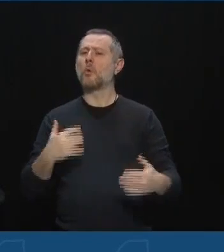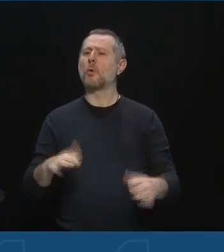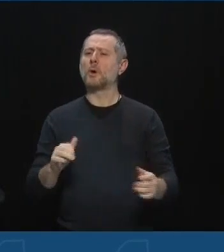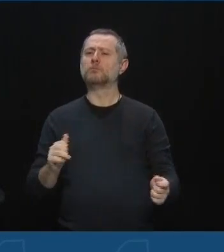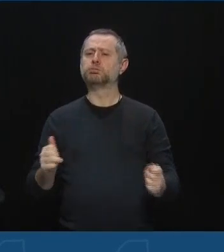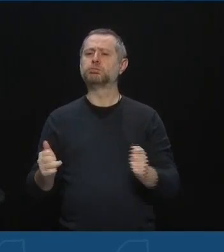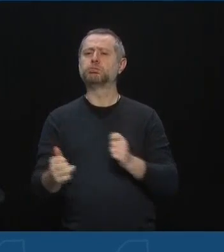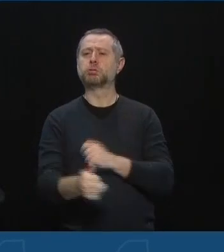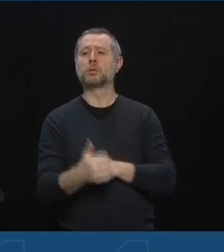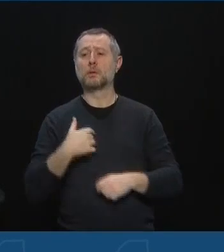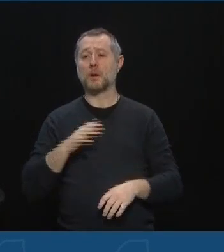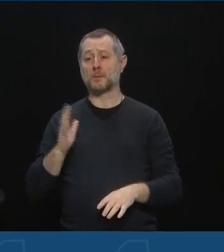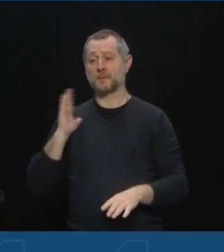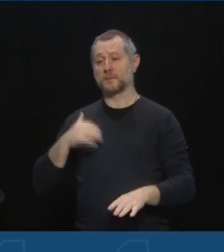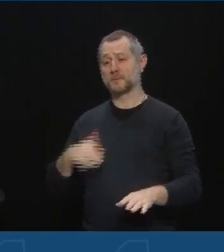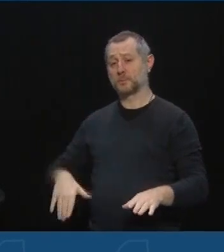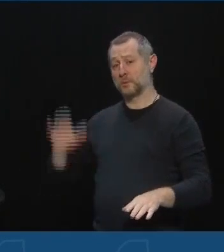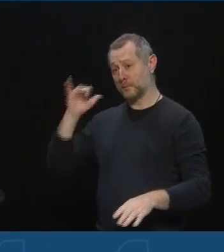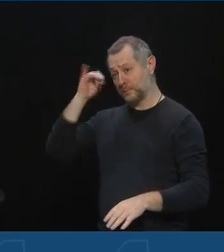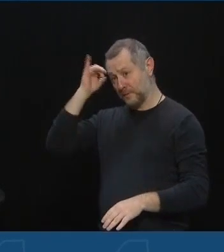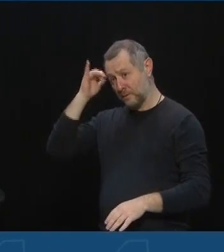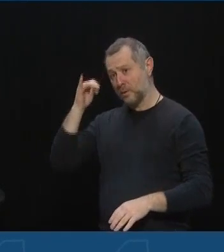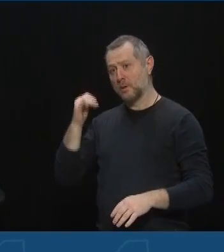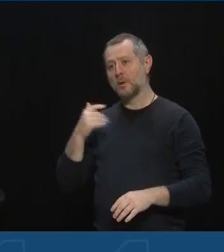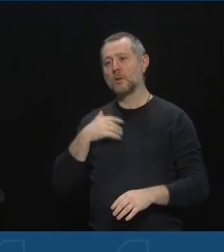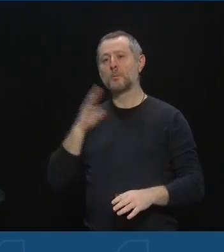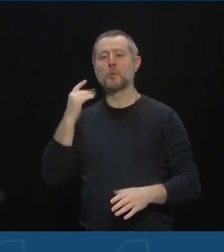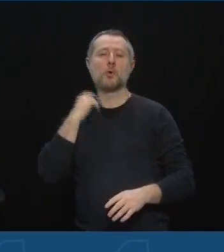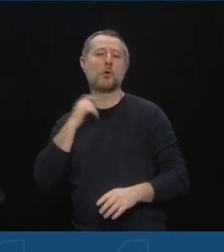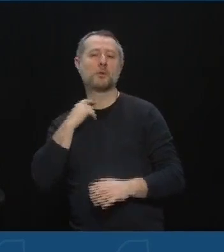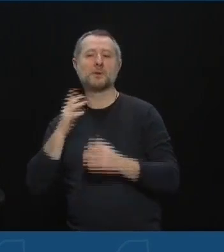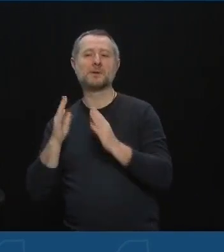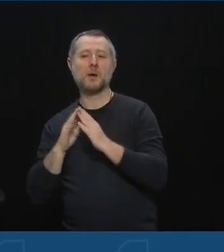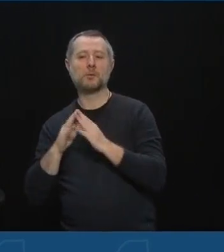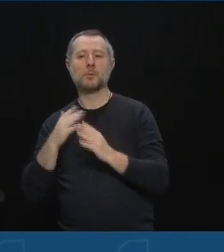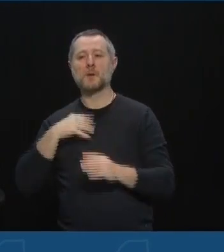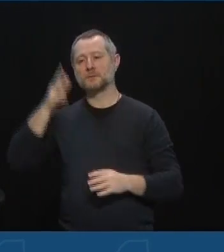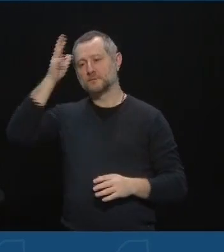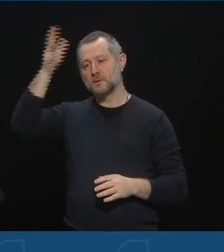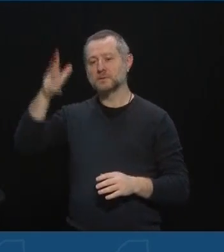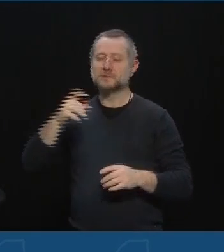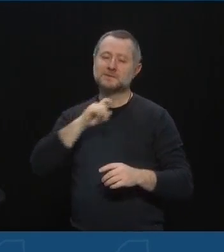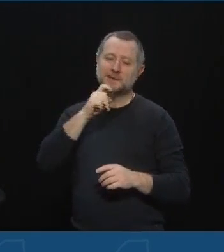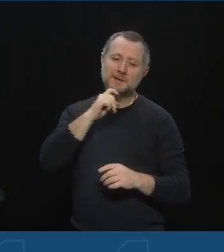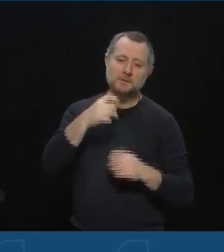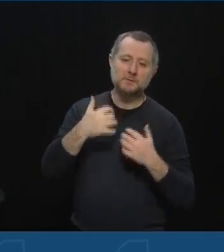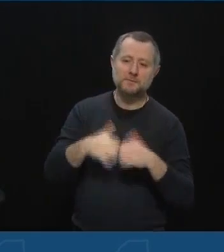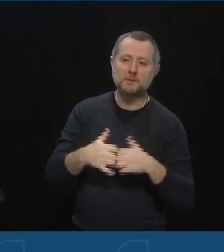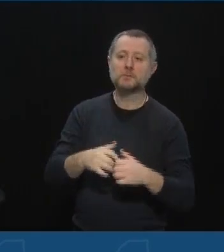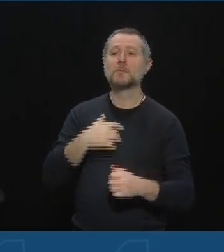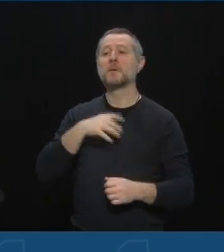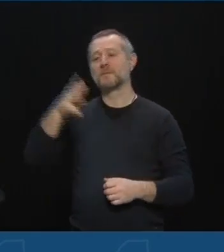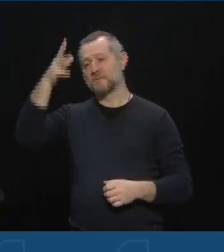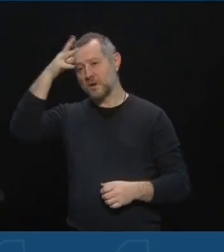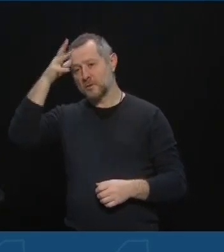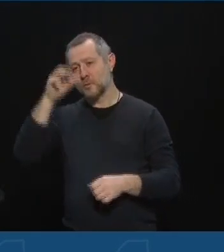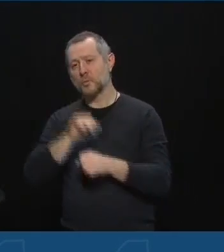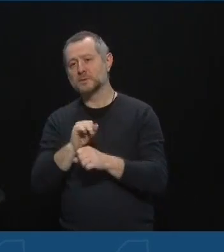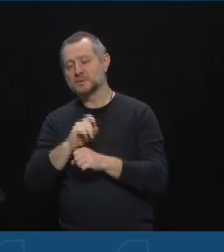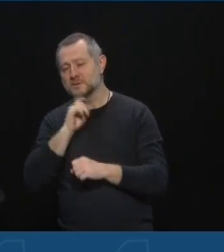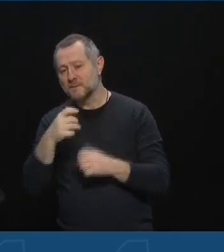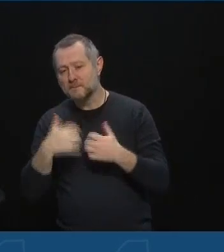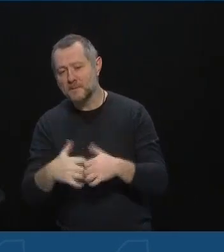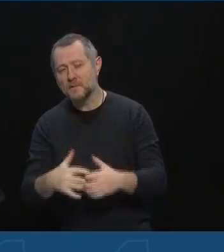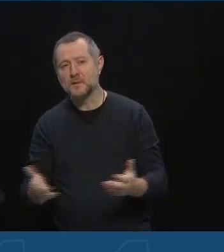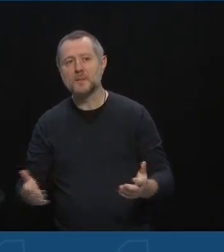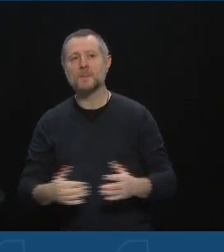When we were in Buffalo, the blue-collar town, Grandpa worked at the steel plant, Dad worked at the steel plant. You know, we all were the blue-collars, and then we all